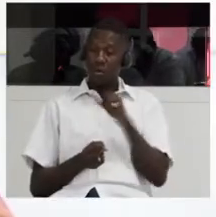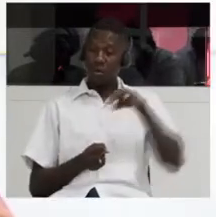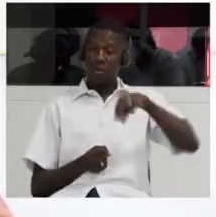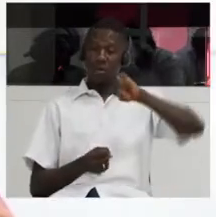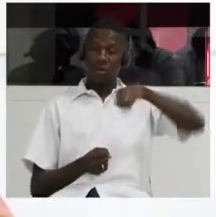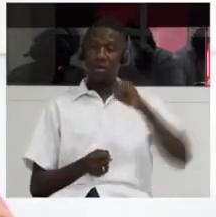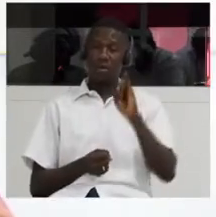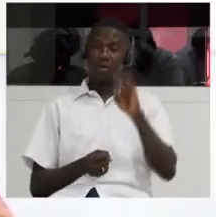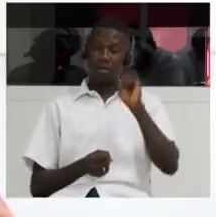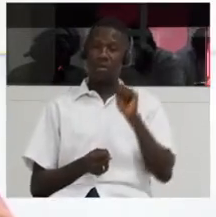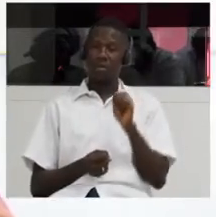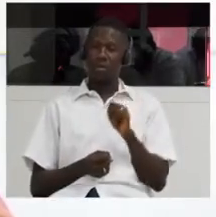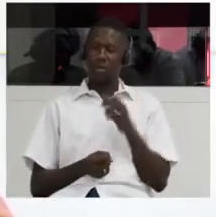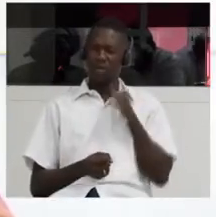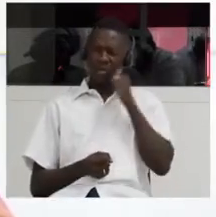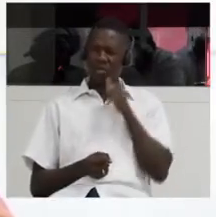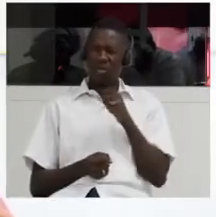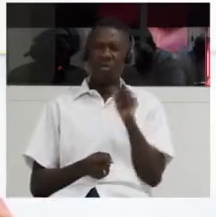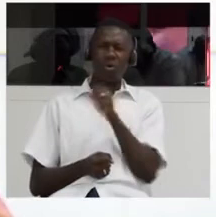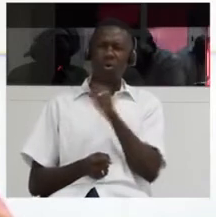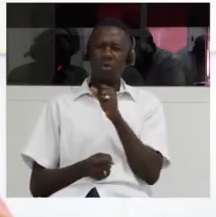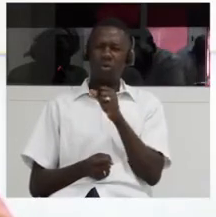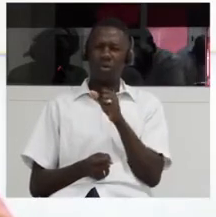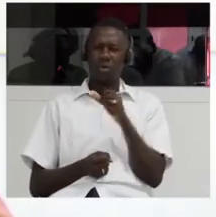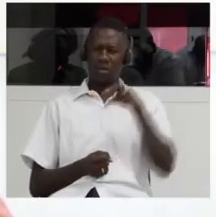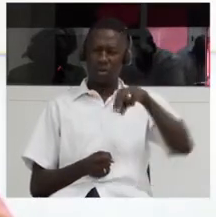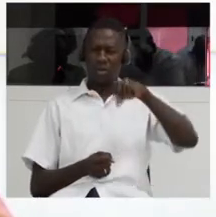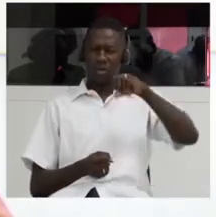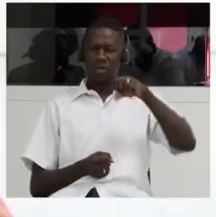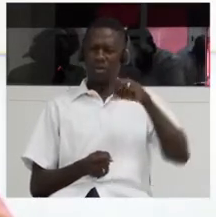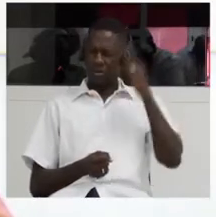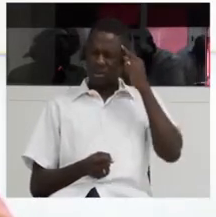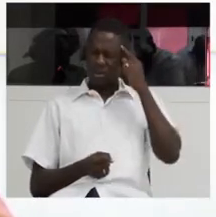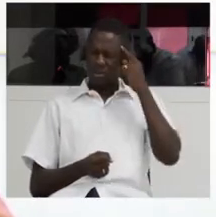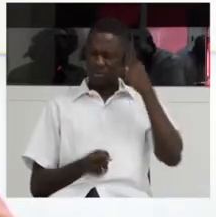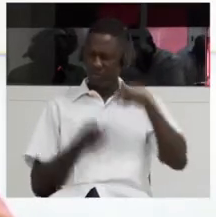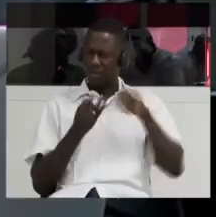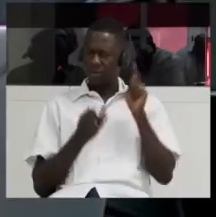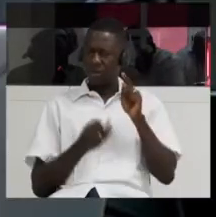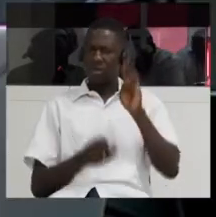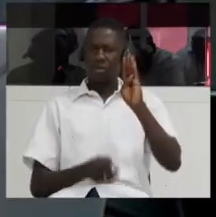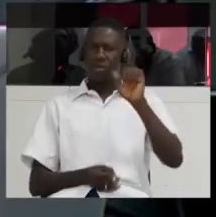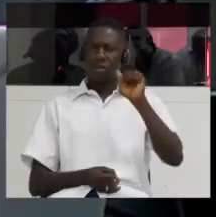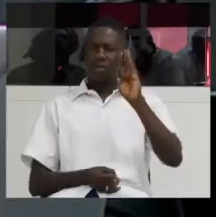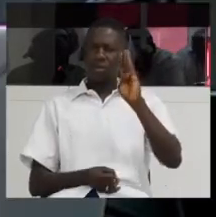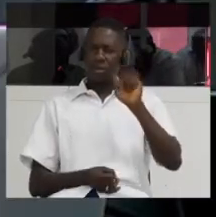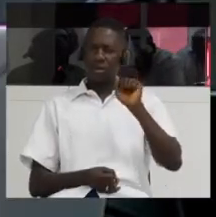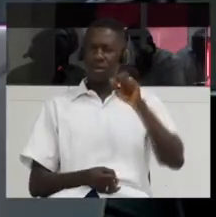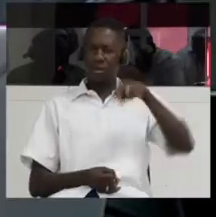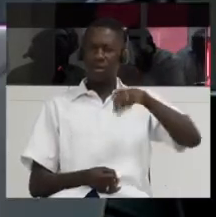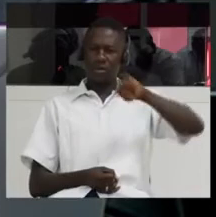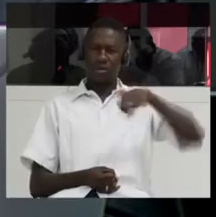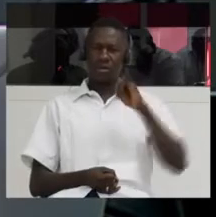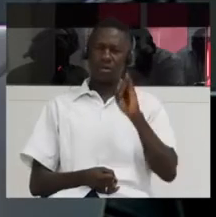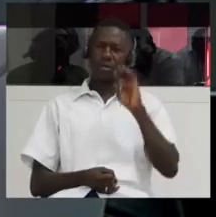There used to be another Njai Baba Njai, if I am correct. And how